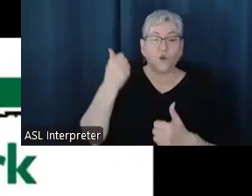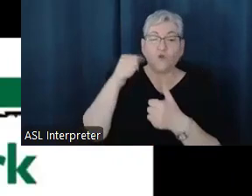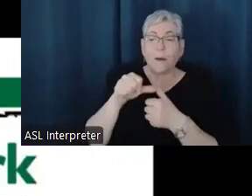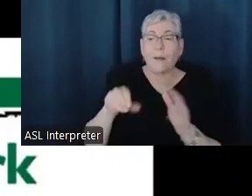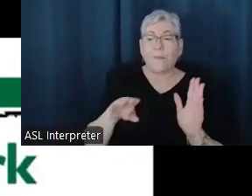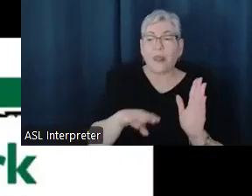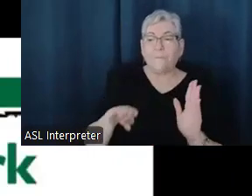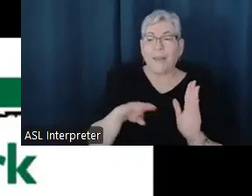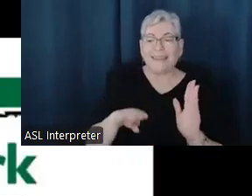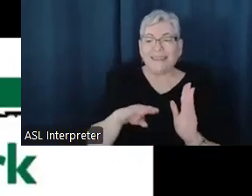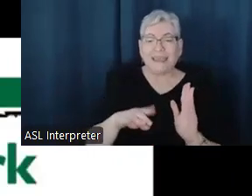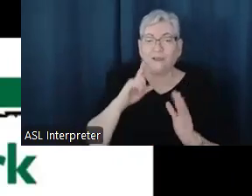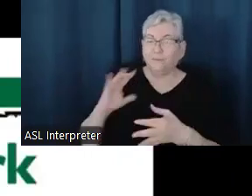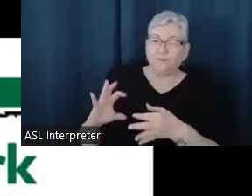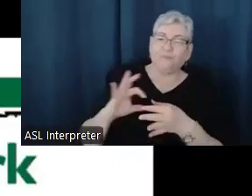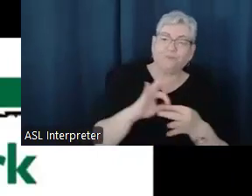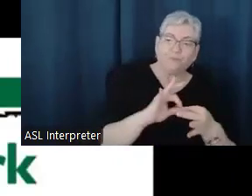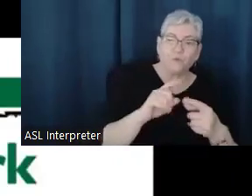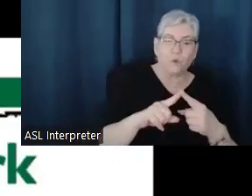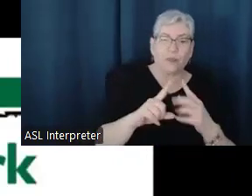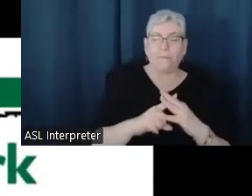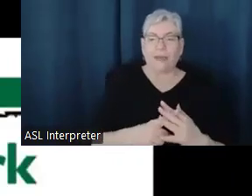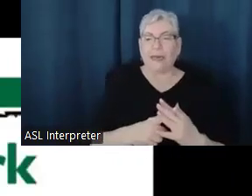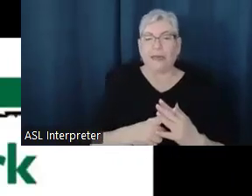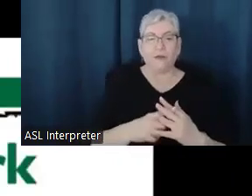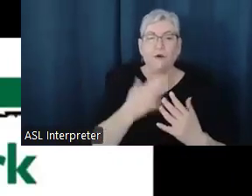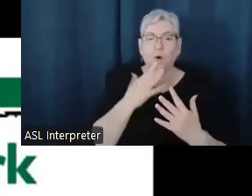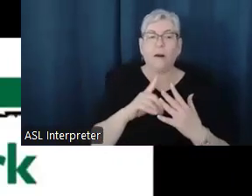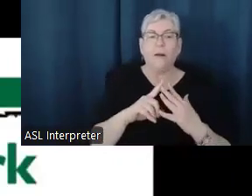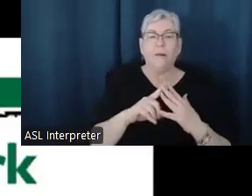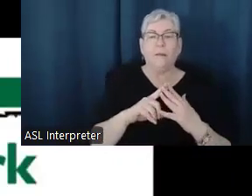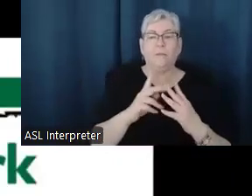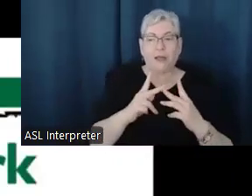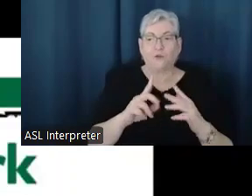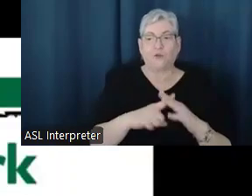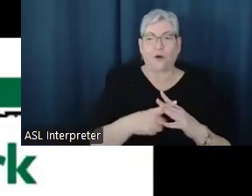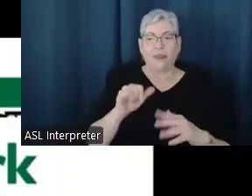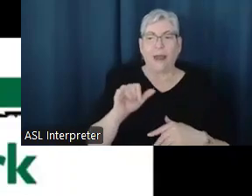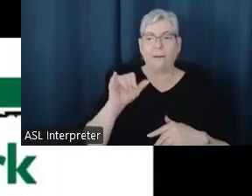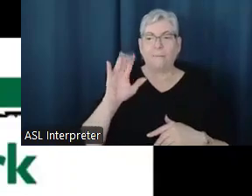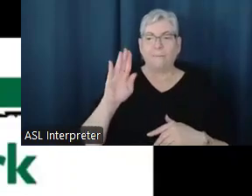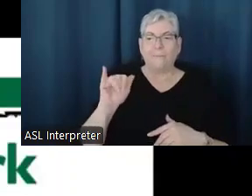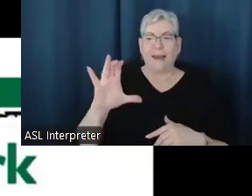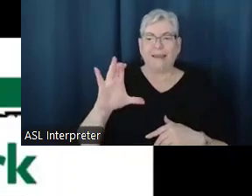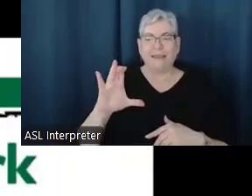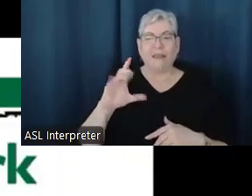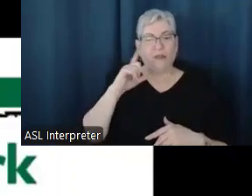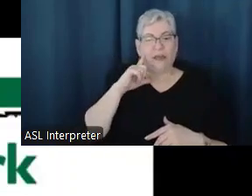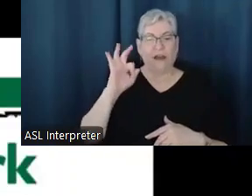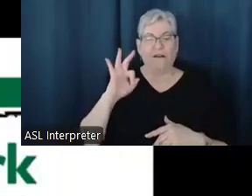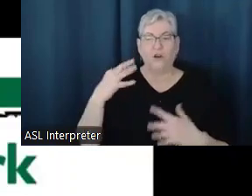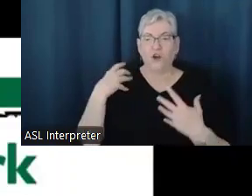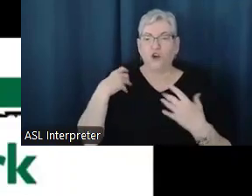tying right back into the beginning. It's a great place to utilize basics as a strengths-based approach, peer